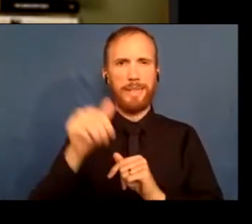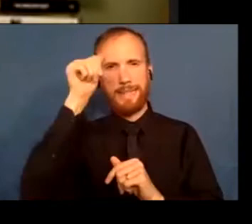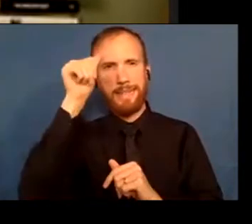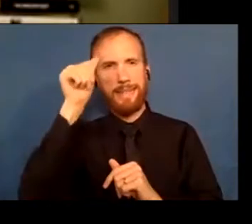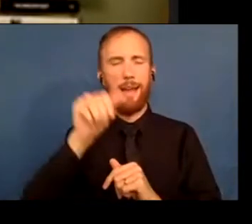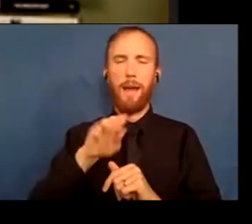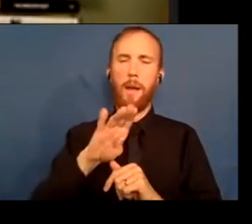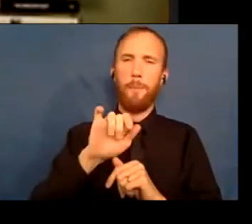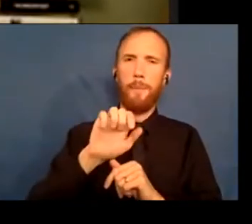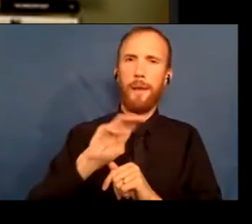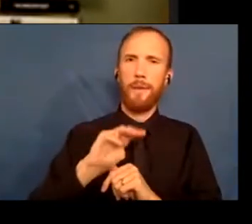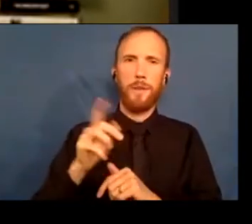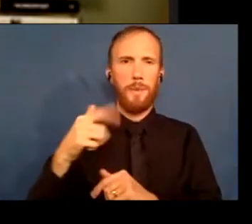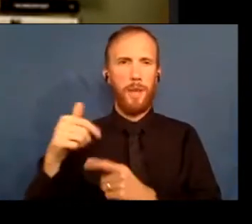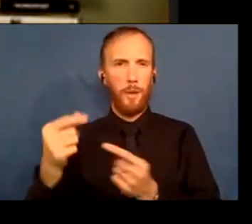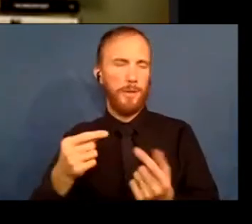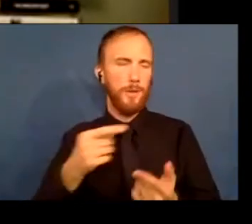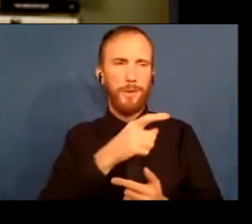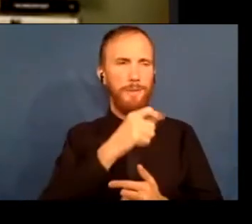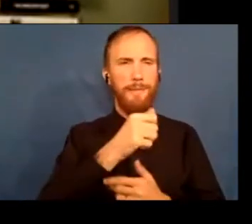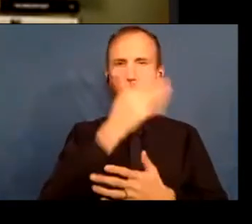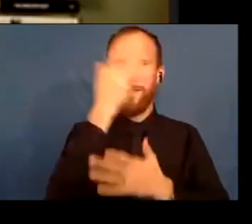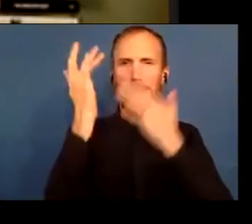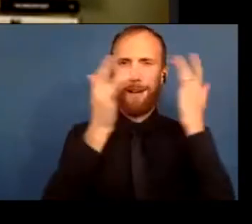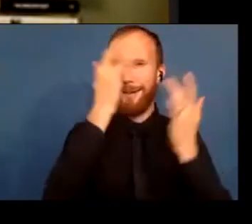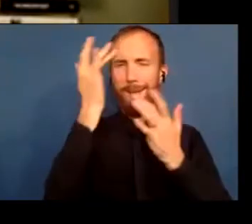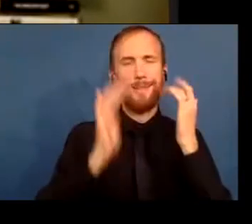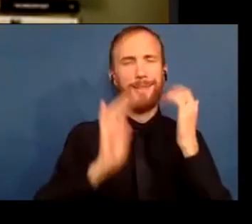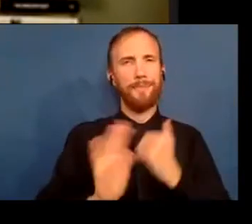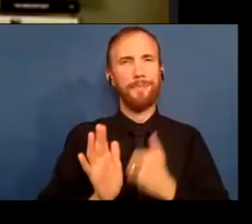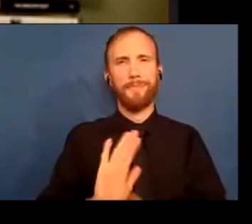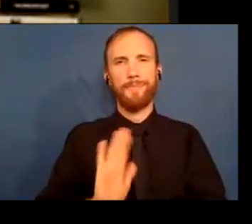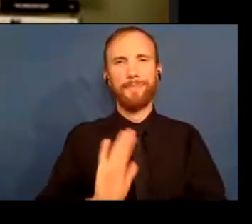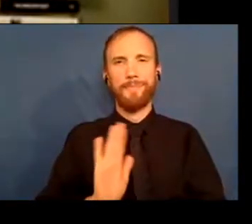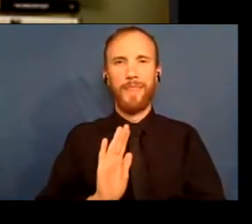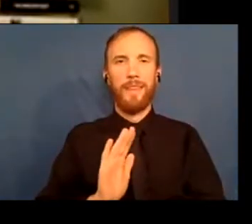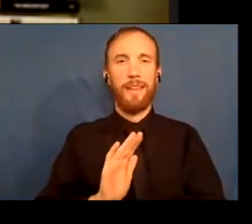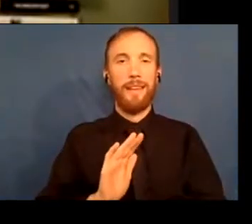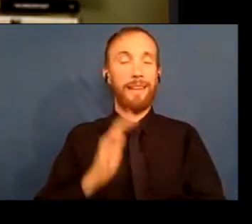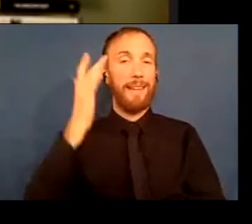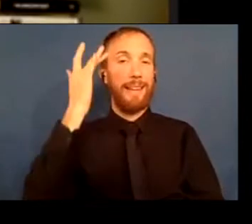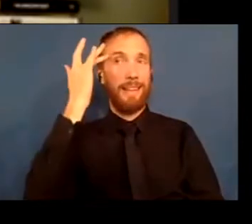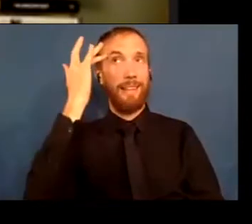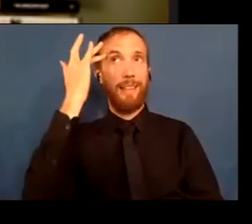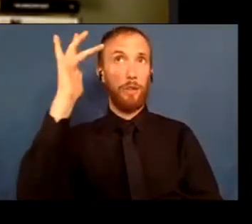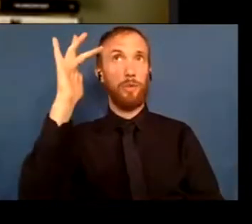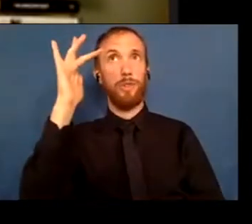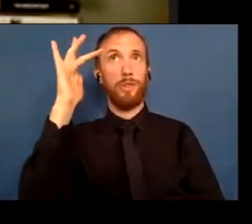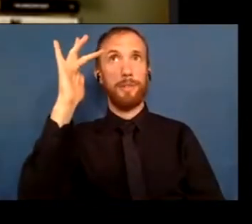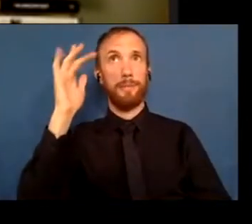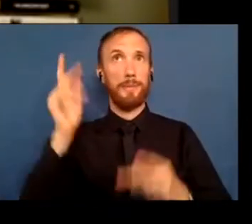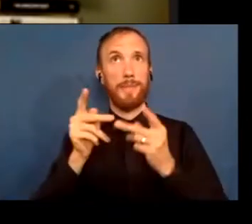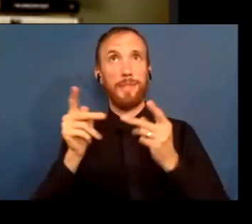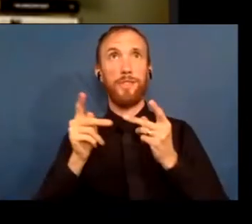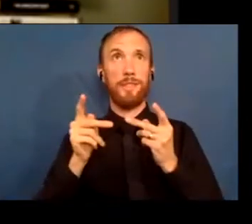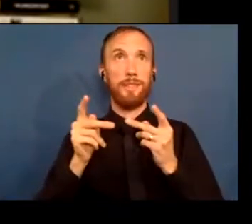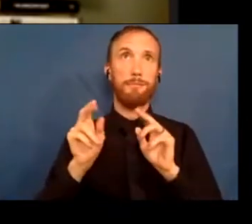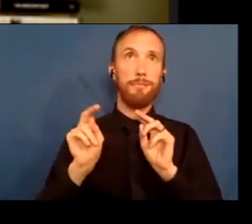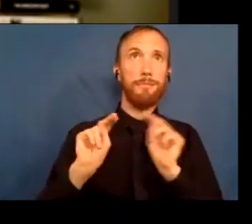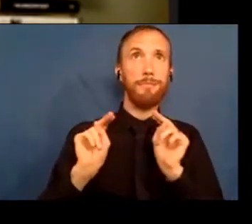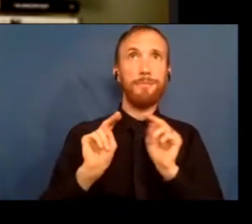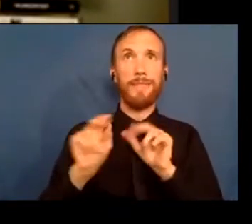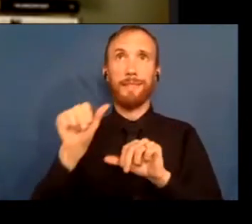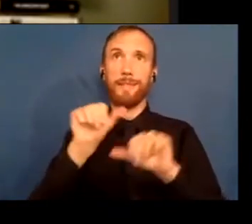a case of amnesia. You know, intellectualism as a vocation, unbiased scientific